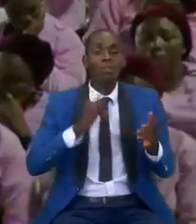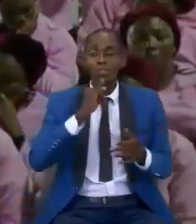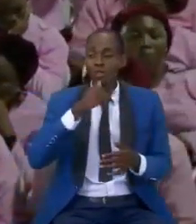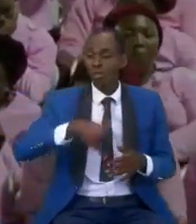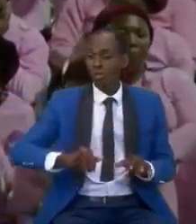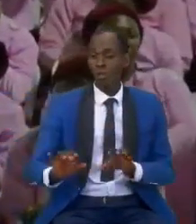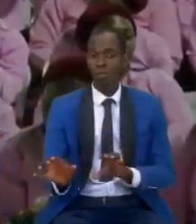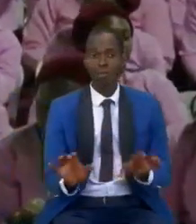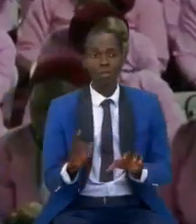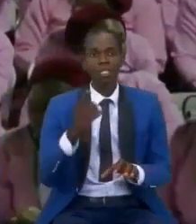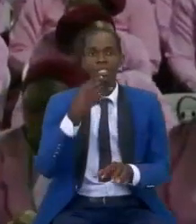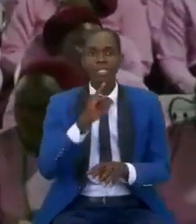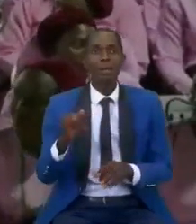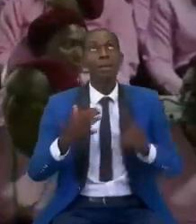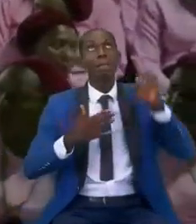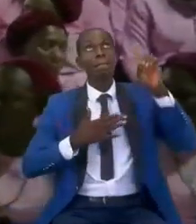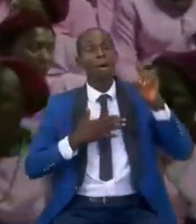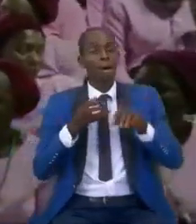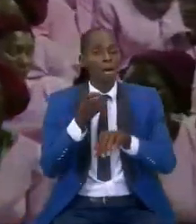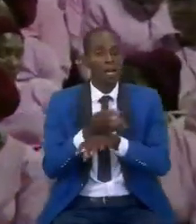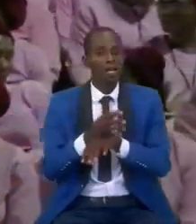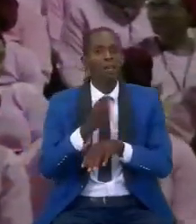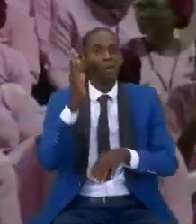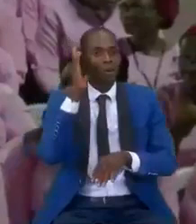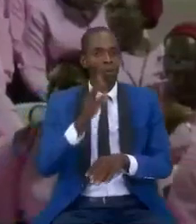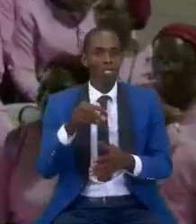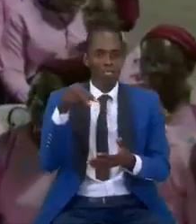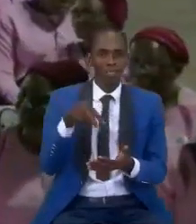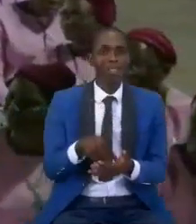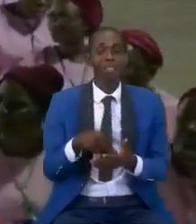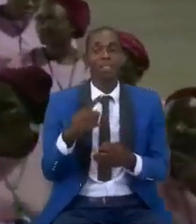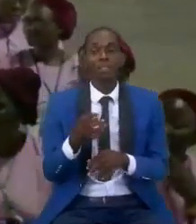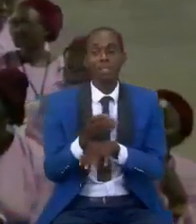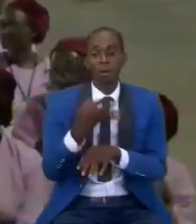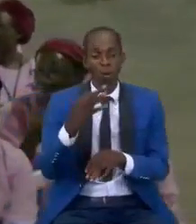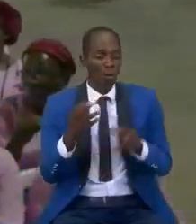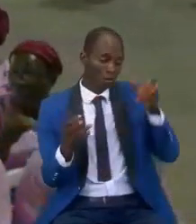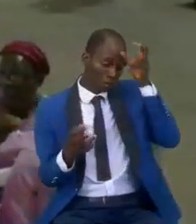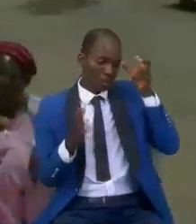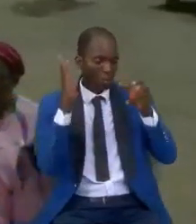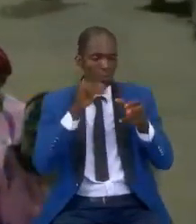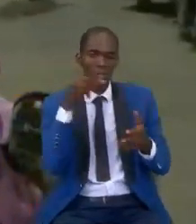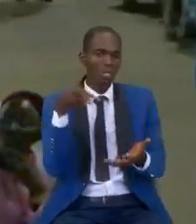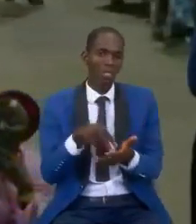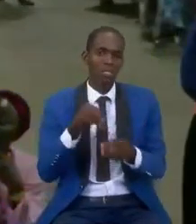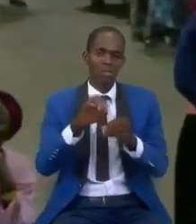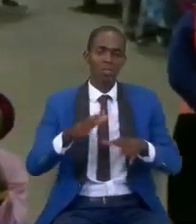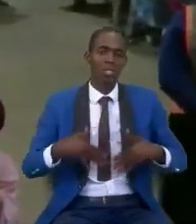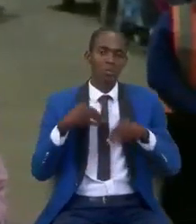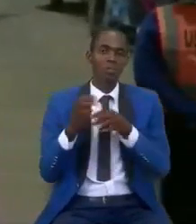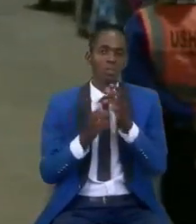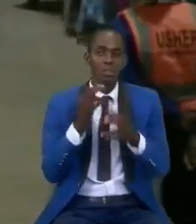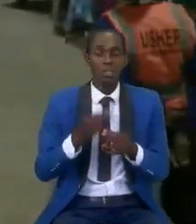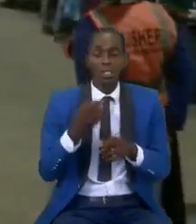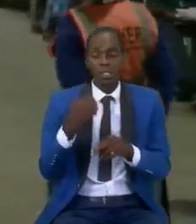The counsel of Satan will not stand in your life. The counsel of evil people, evil powers,